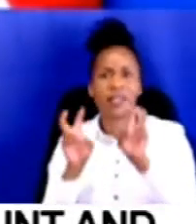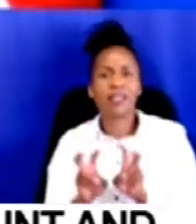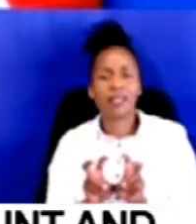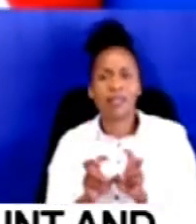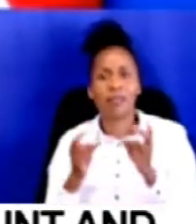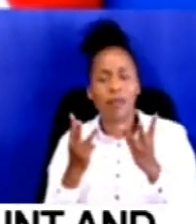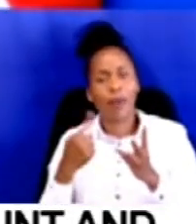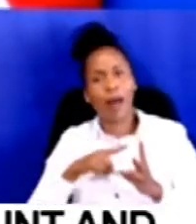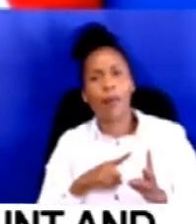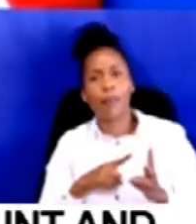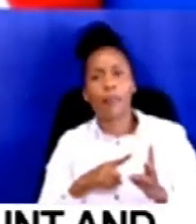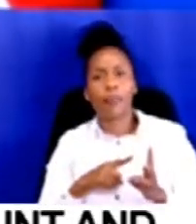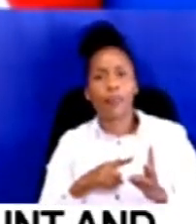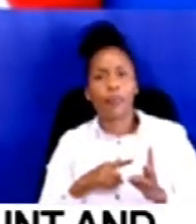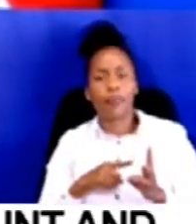people.